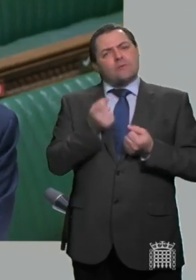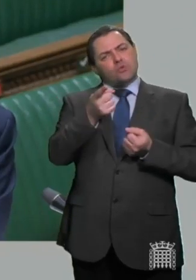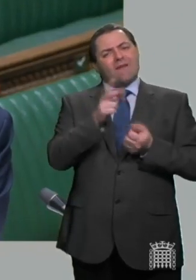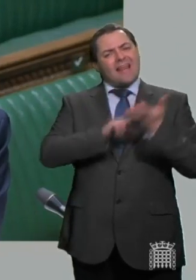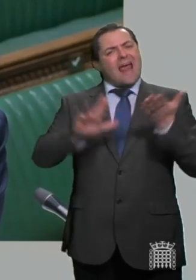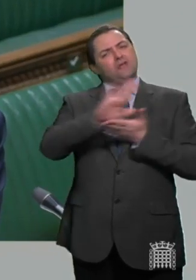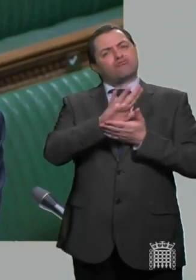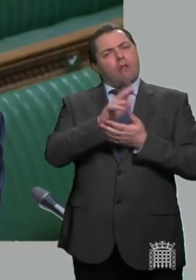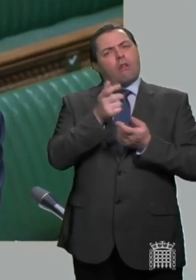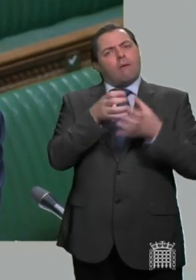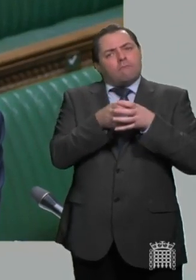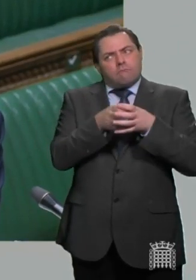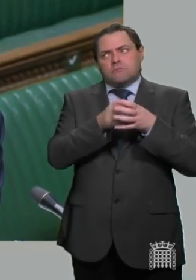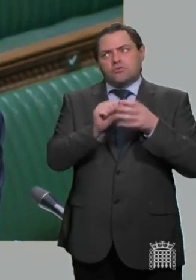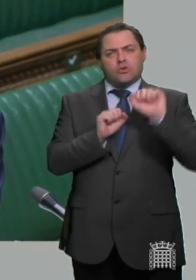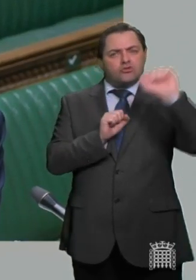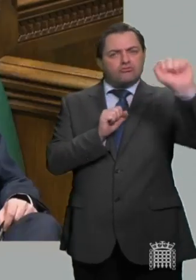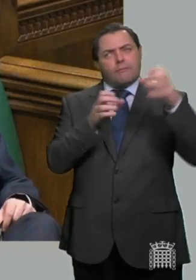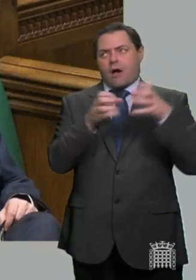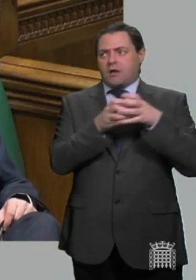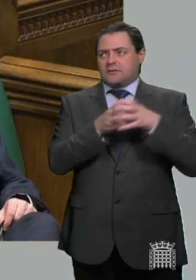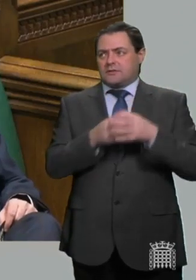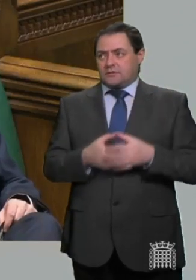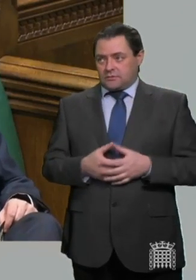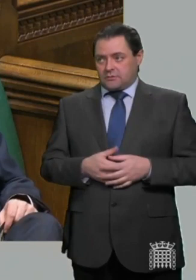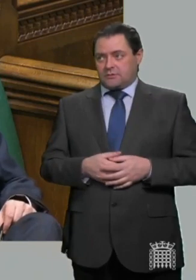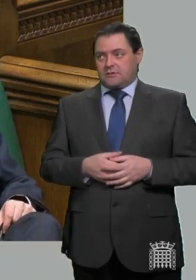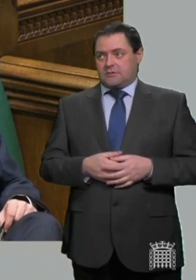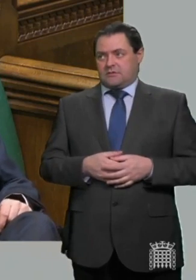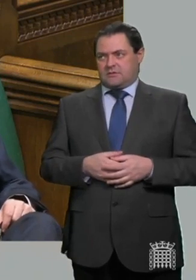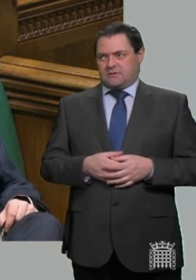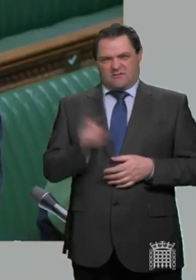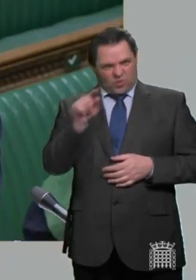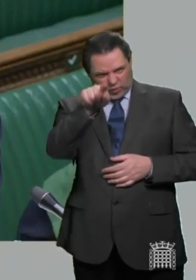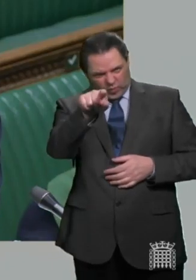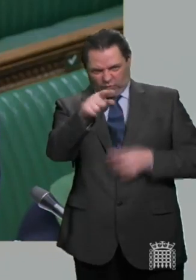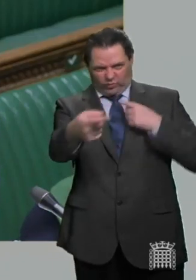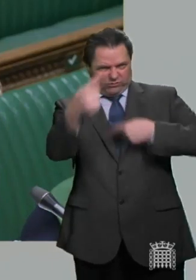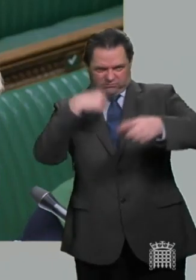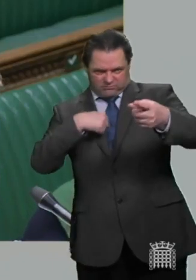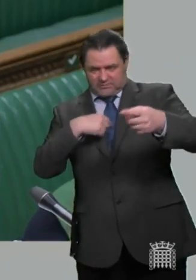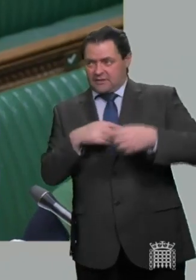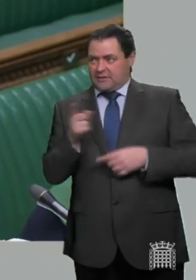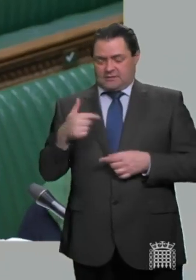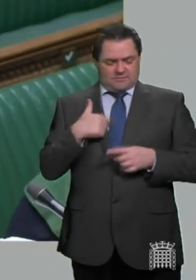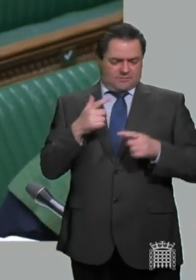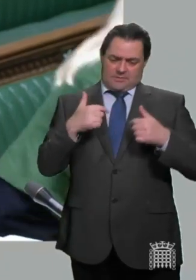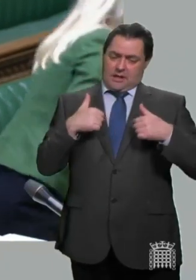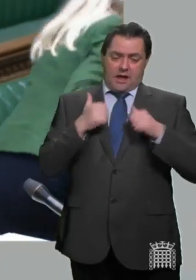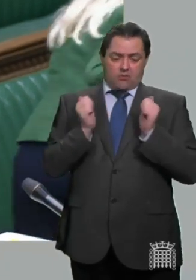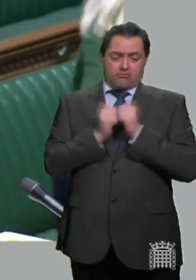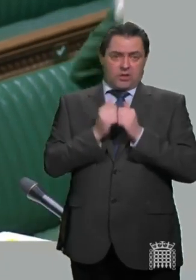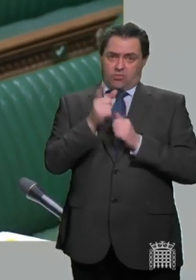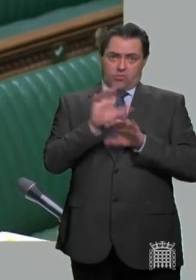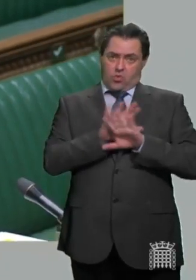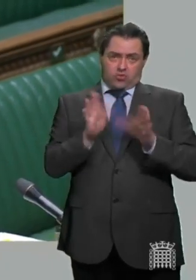party, if that's what he was saying. Because I'm afraid I agree with that. They're